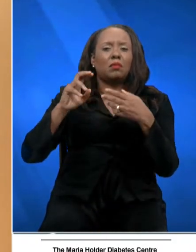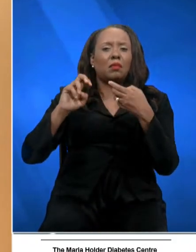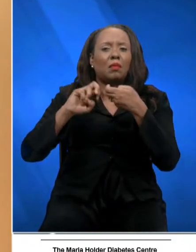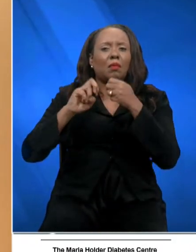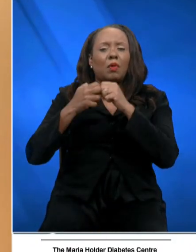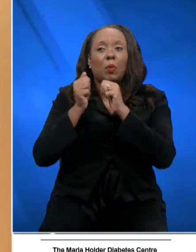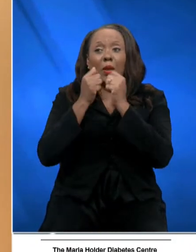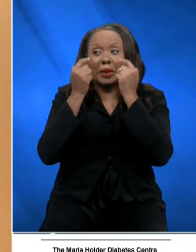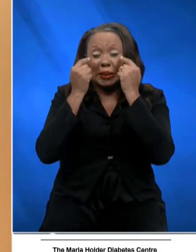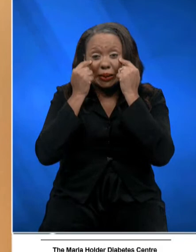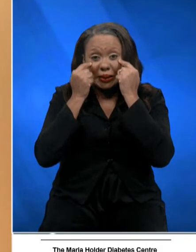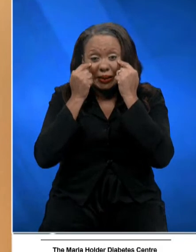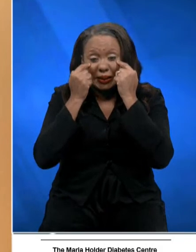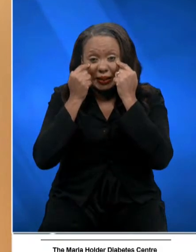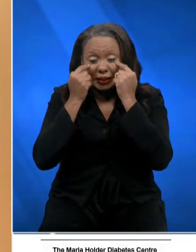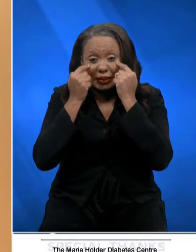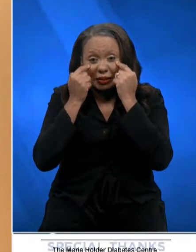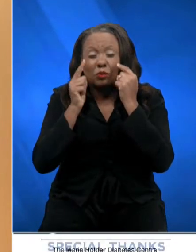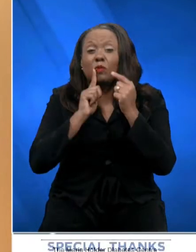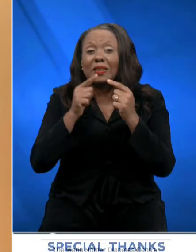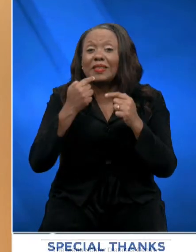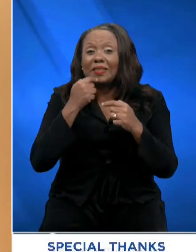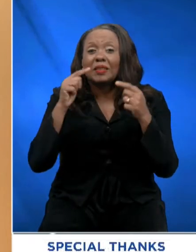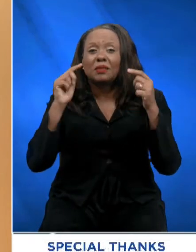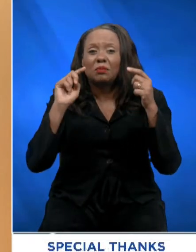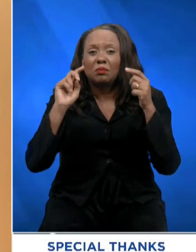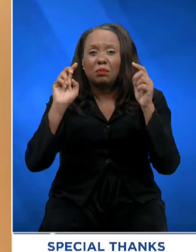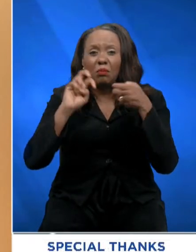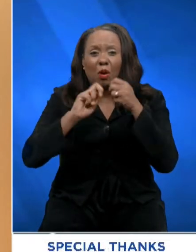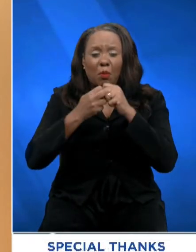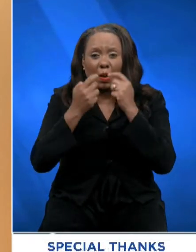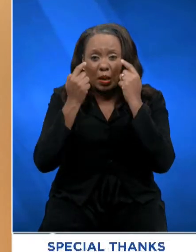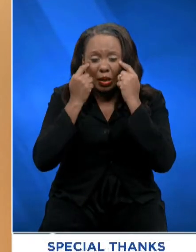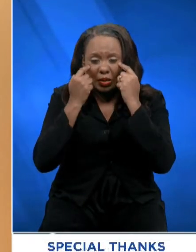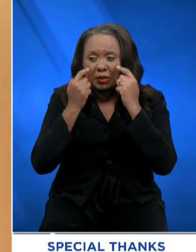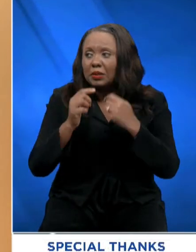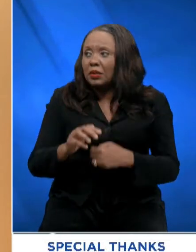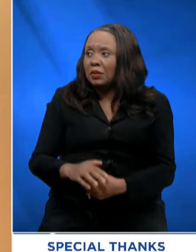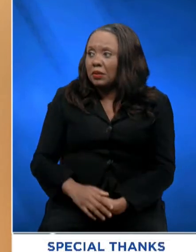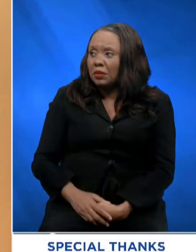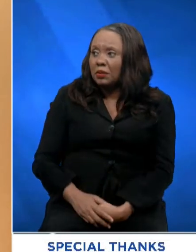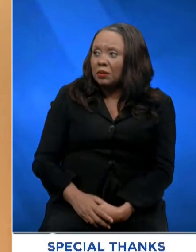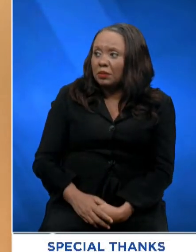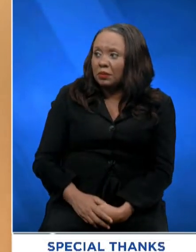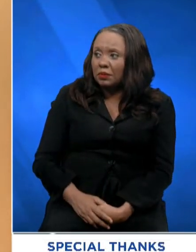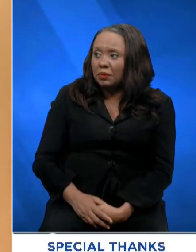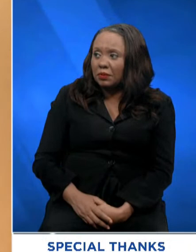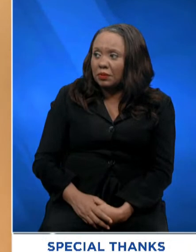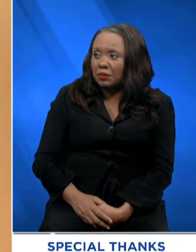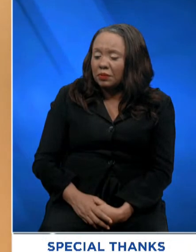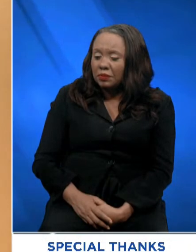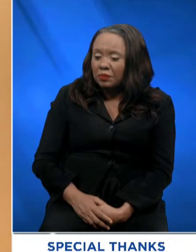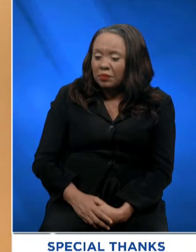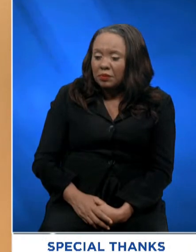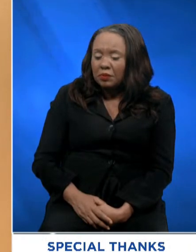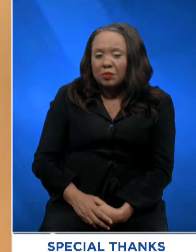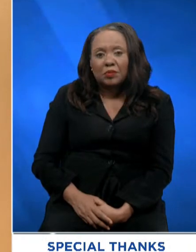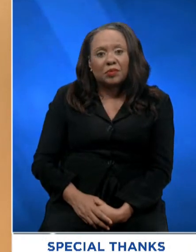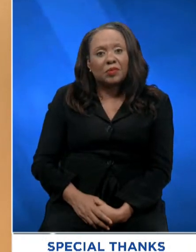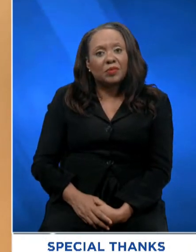So it's quite a significant. Sorry, it's significant. Proportion of. Yes, but we're going to